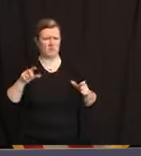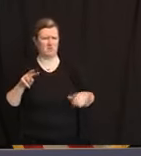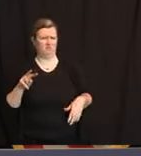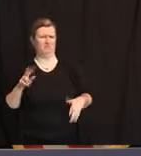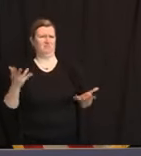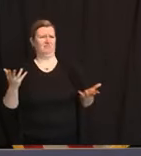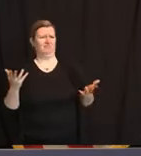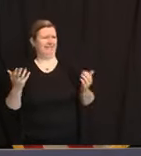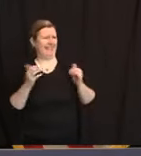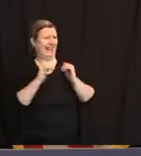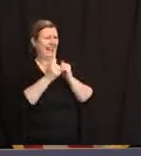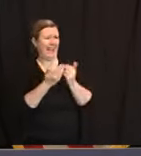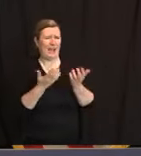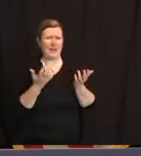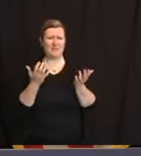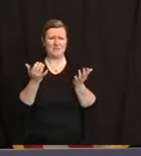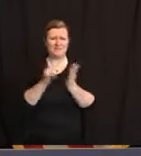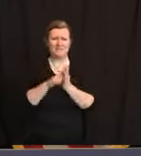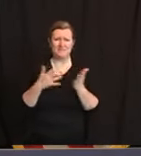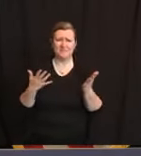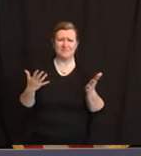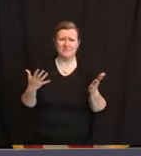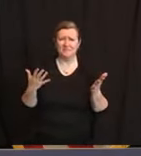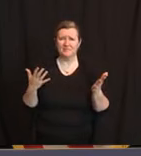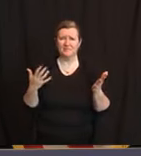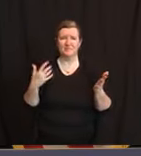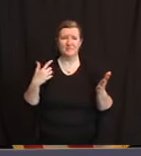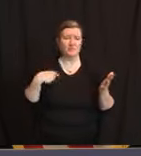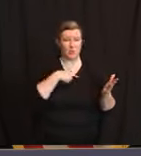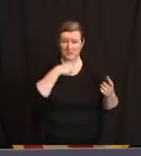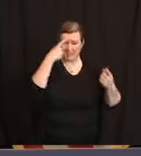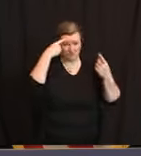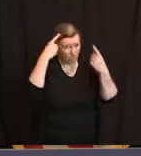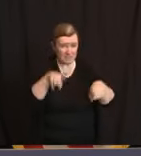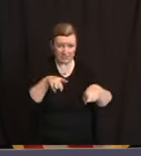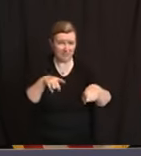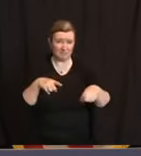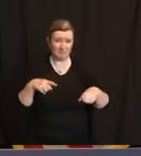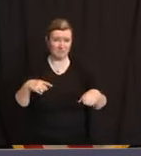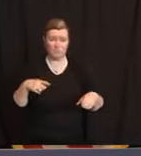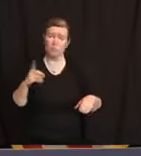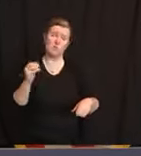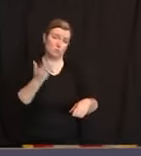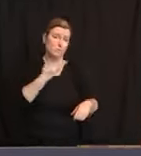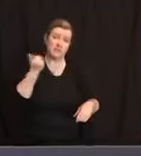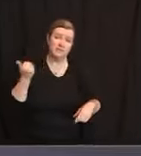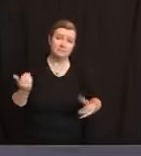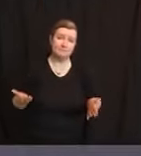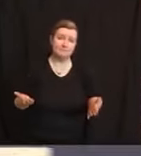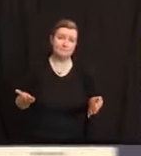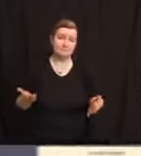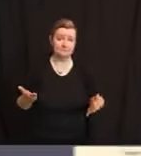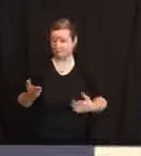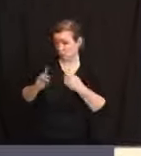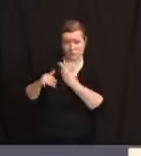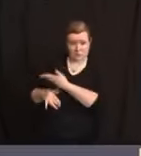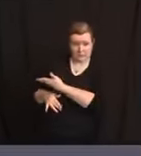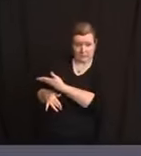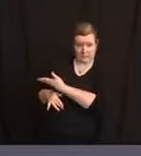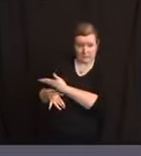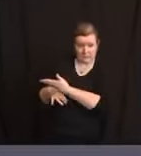this happen? How can we do better?" We're doing the exact same thing. Judy, you want to add anything to that? No, I certainly agree with what the governor said. This